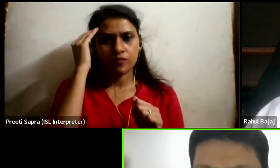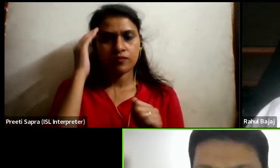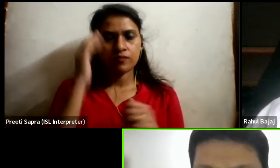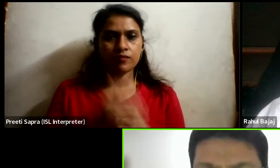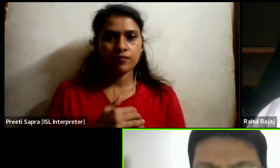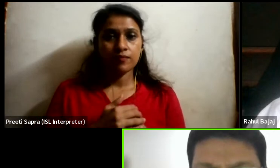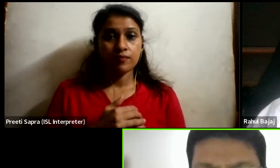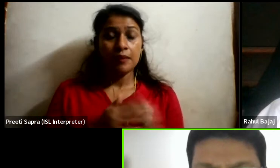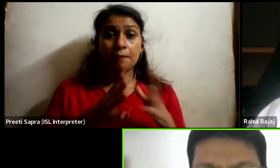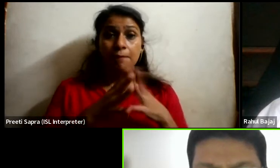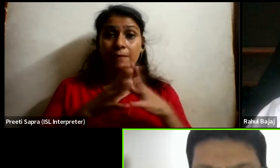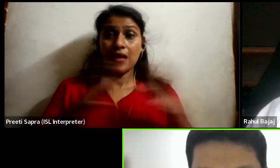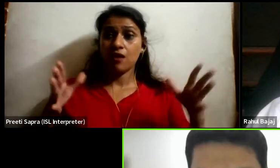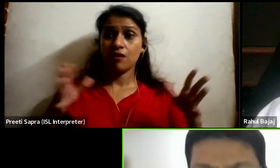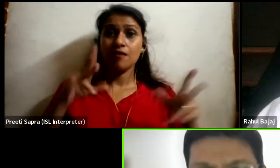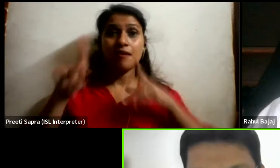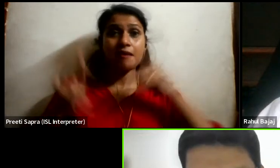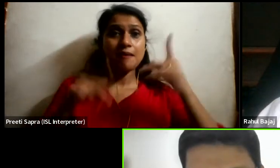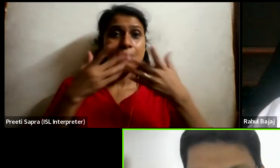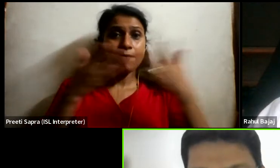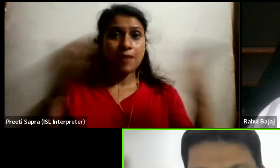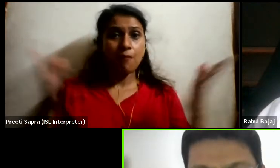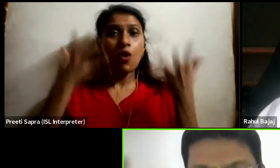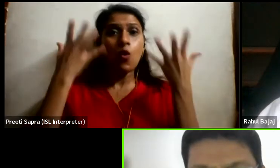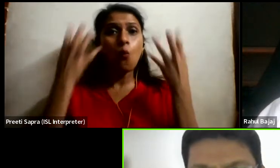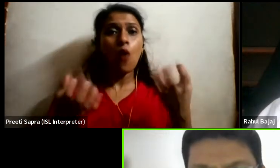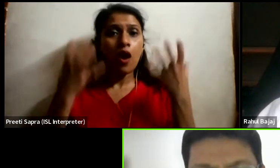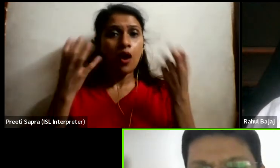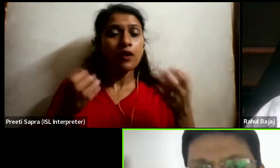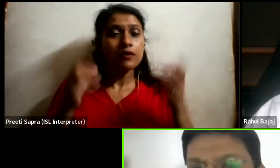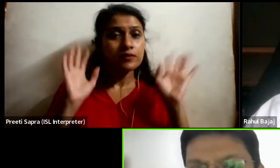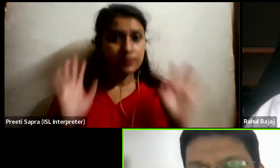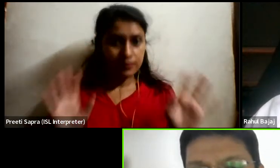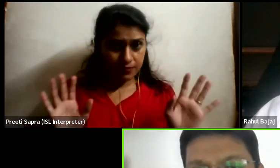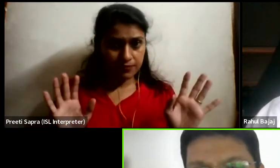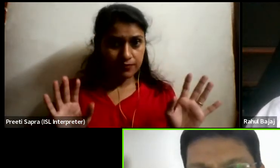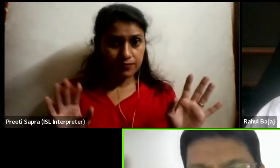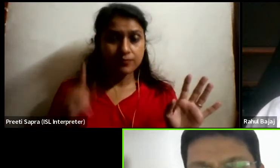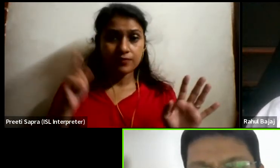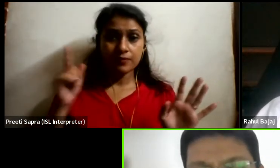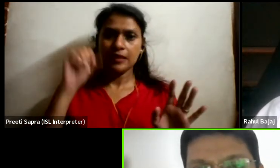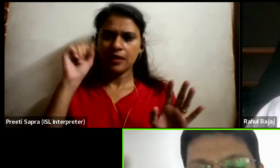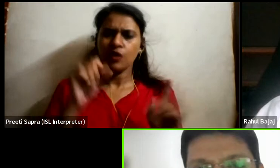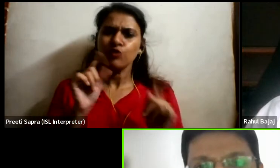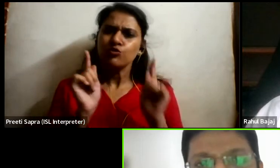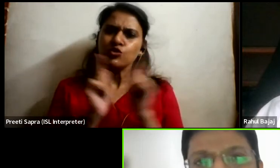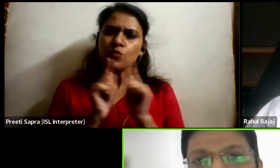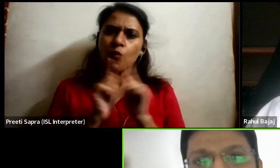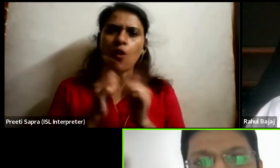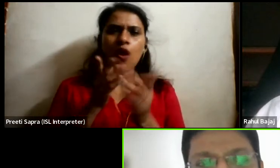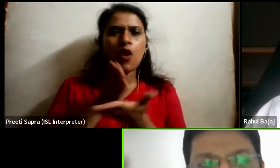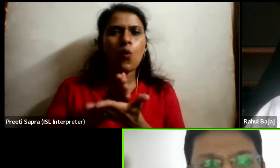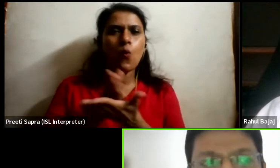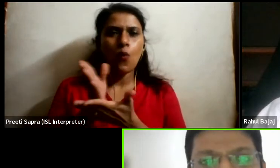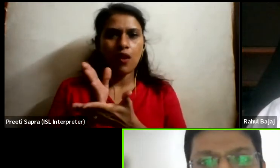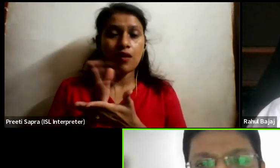large sections of the audience are wanting this, right? They are doing it in a small way. But if they come to know large sections want